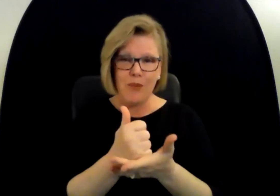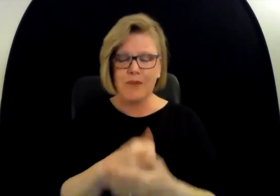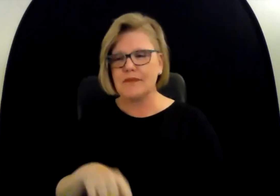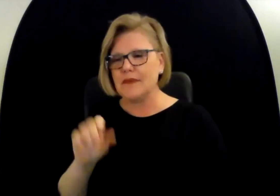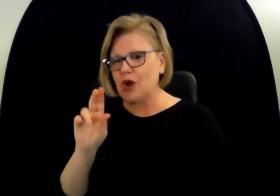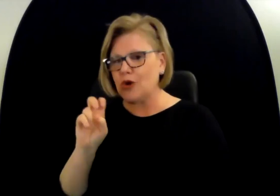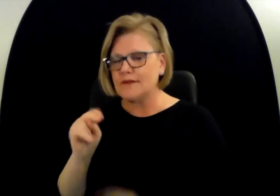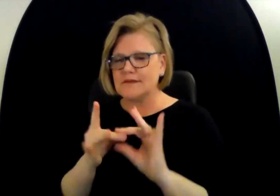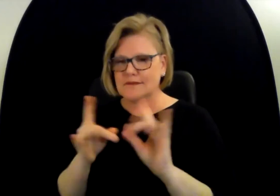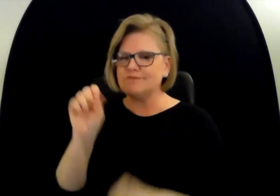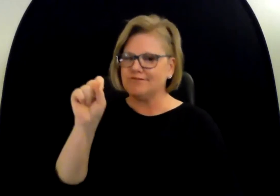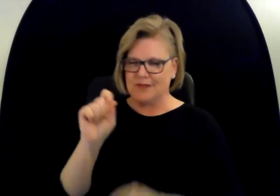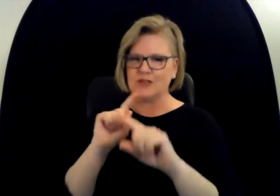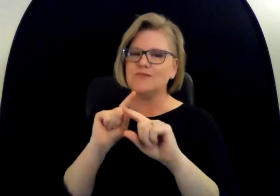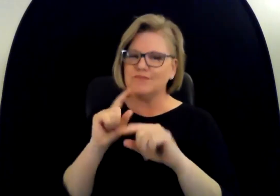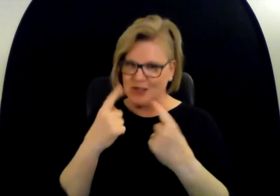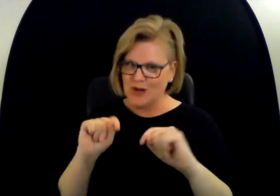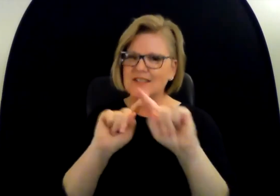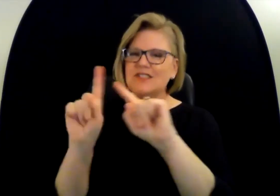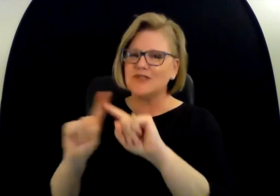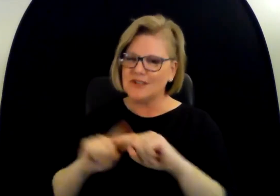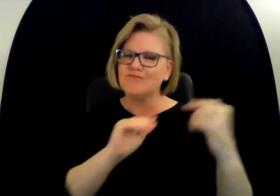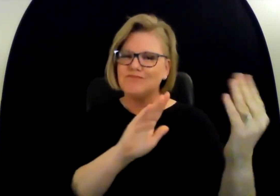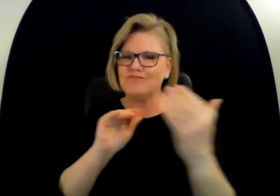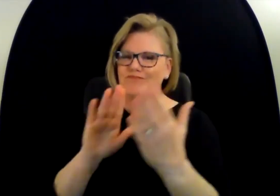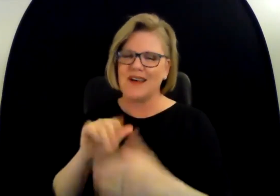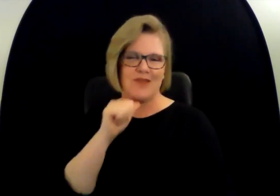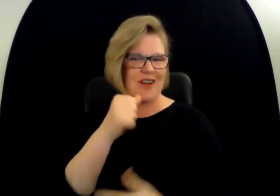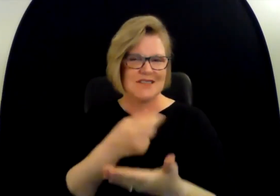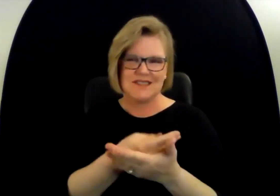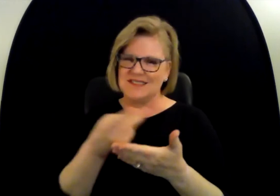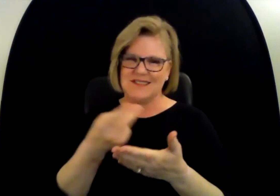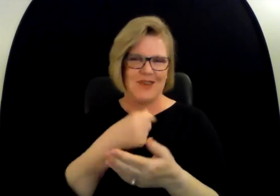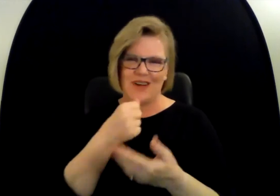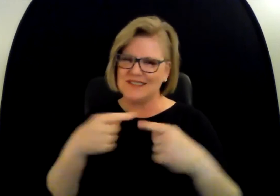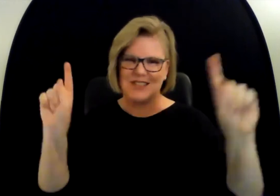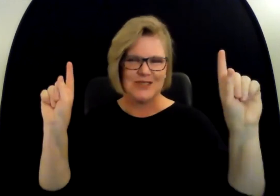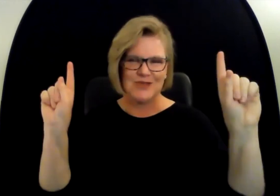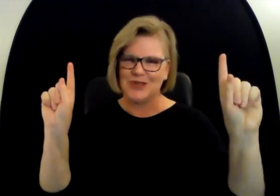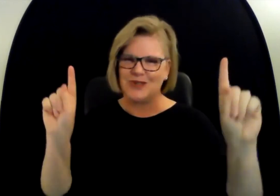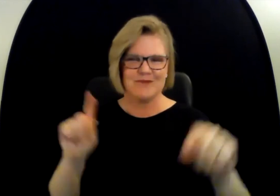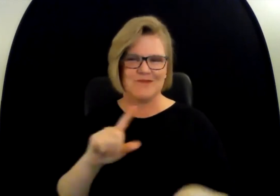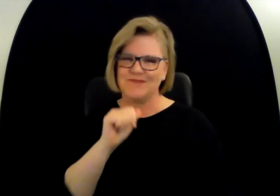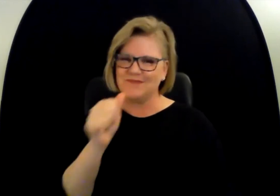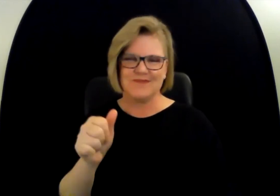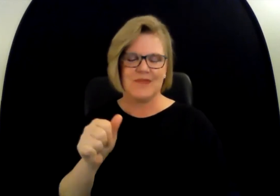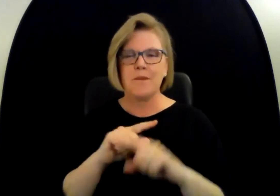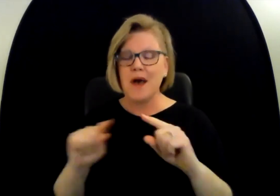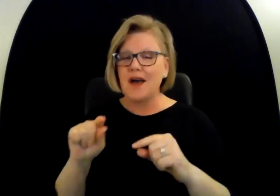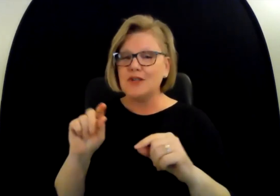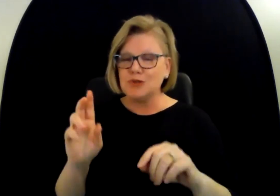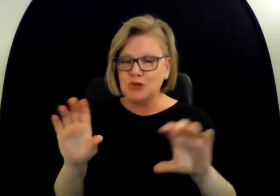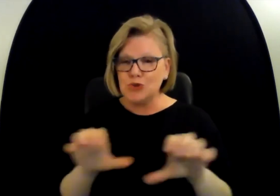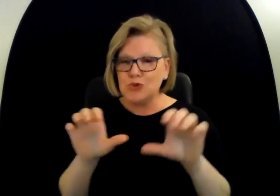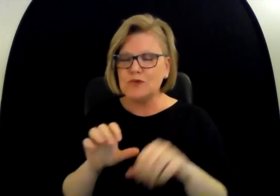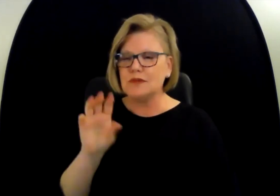other pathways and, I wasn't successful at it. But doing the medication, the MOUD, it